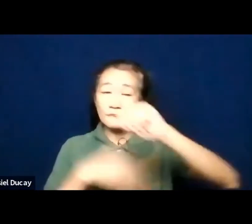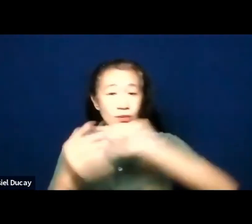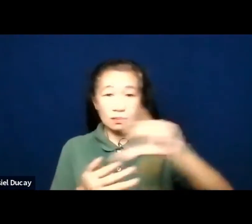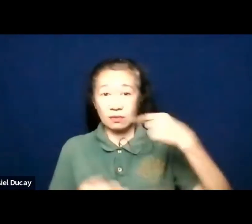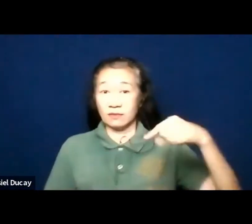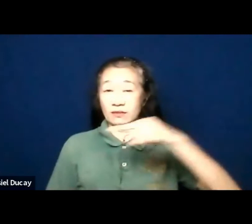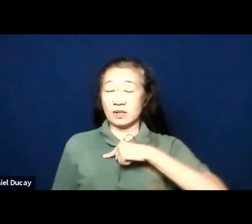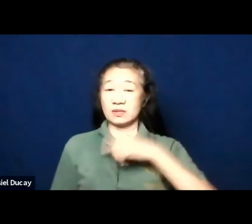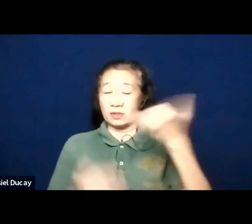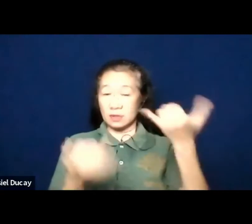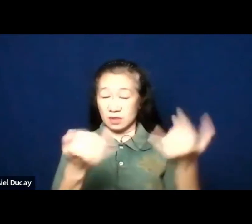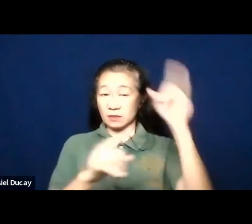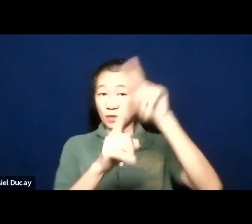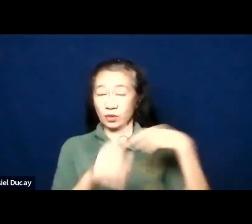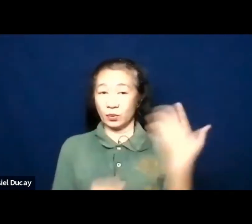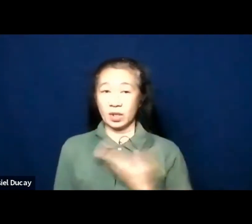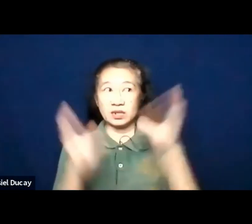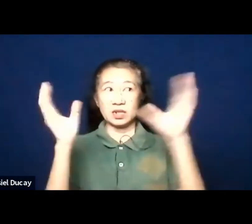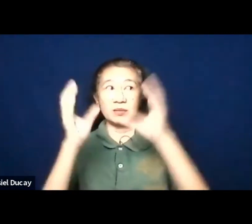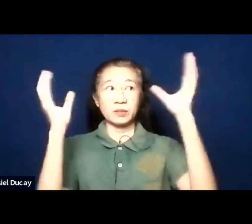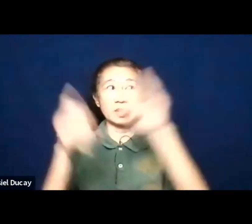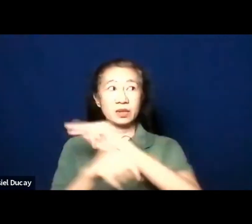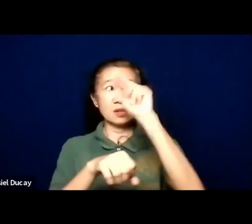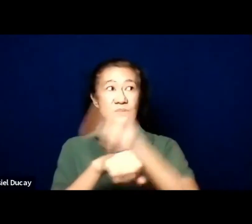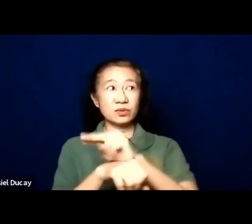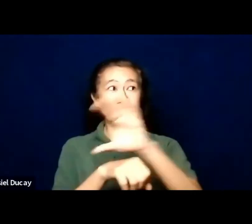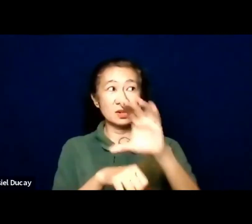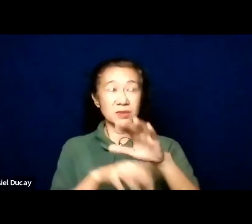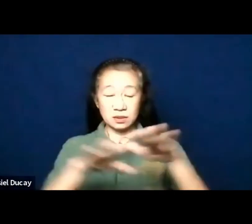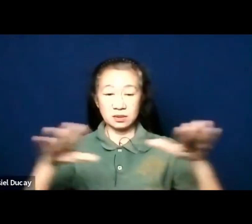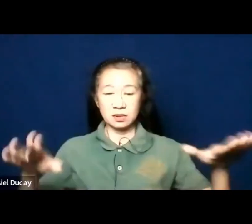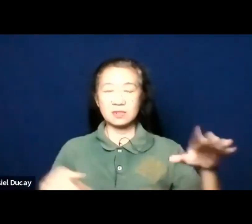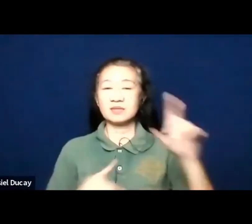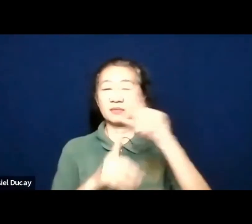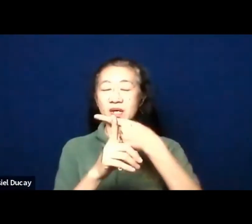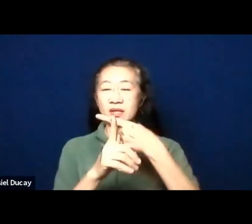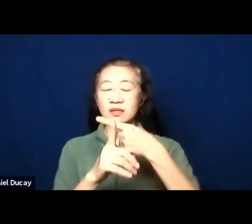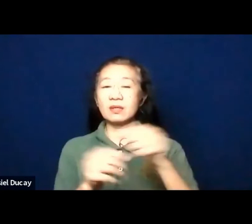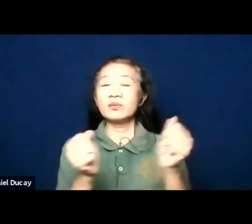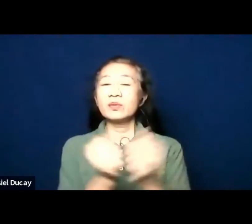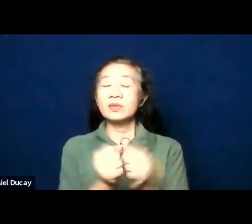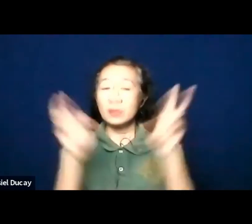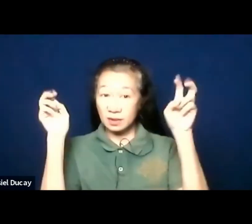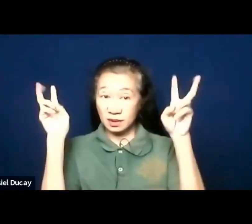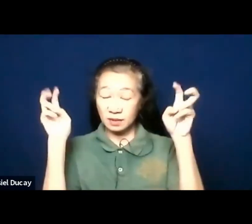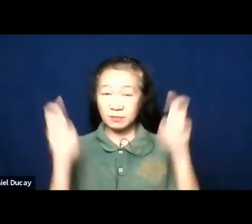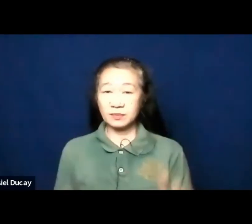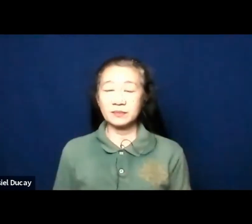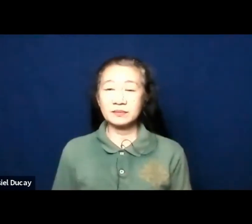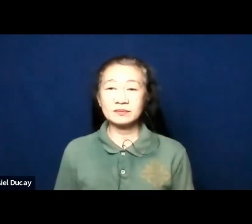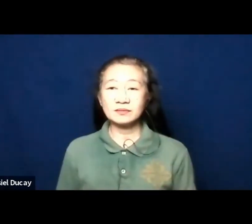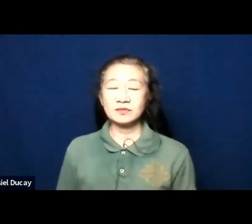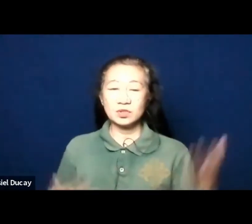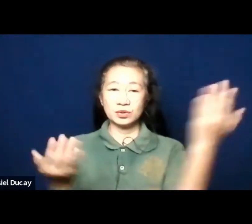This month, we are celebrating ang National Children's Month with the theme,